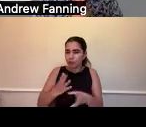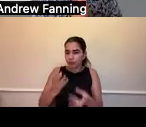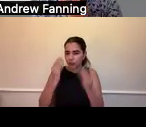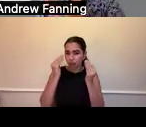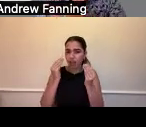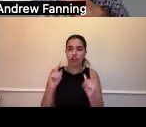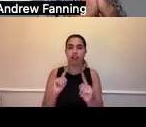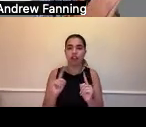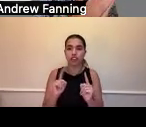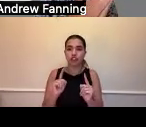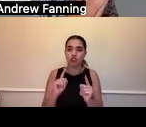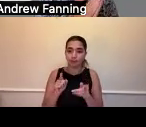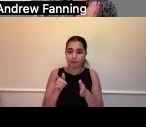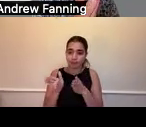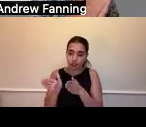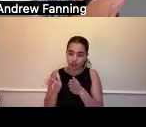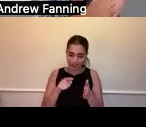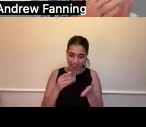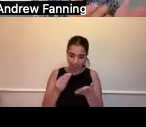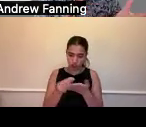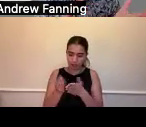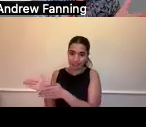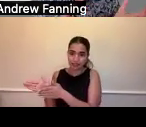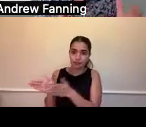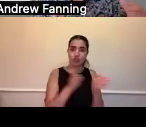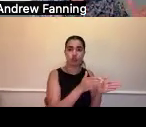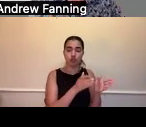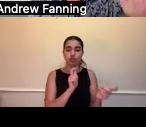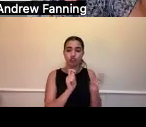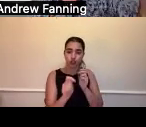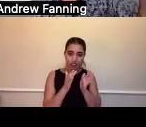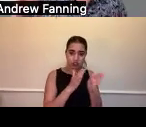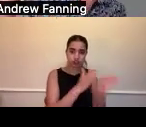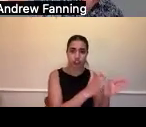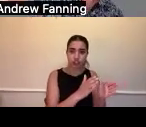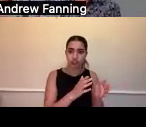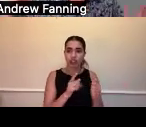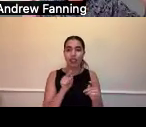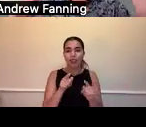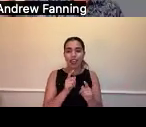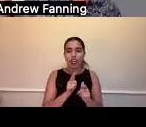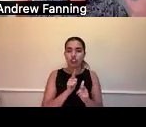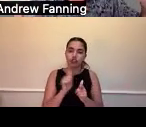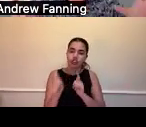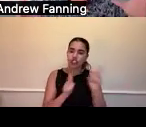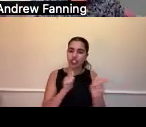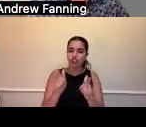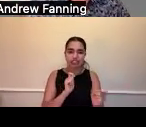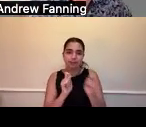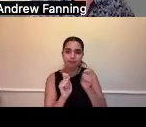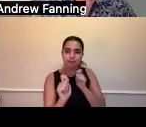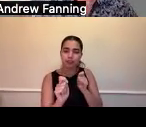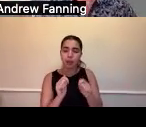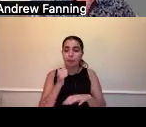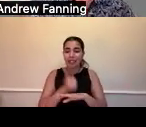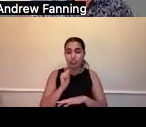to reorient their economies, although really in all cases, there are different trajectories based on these different country